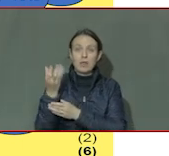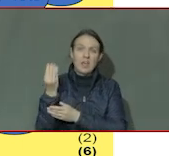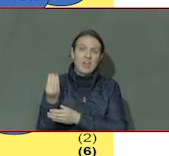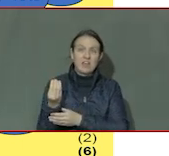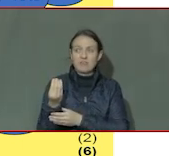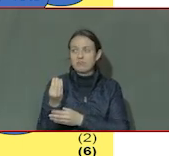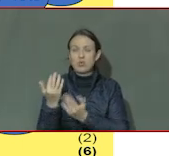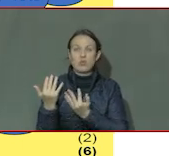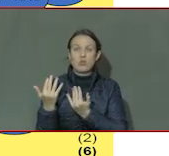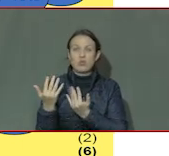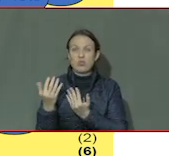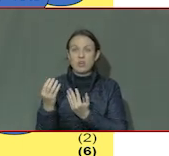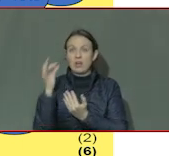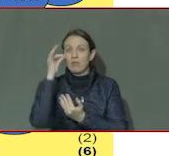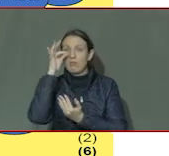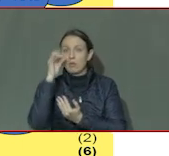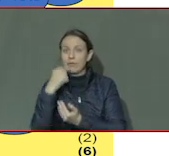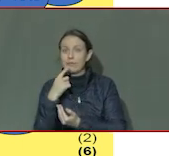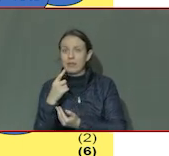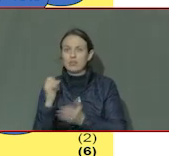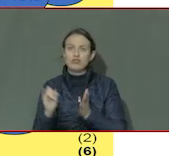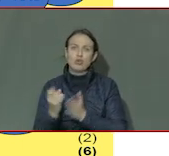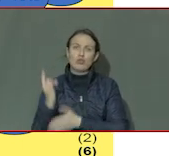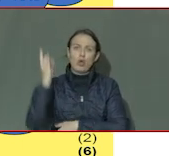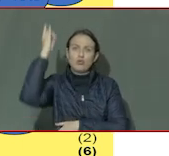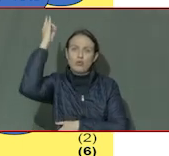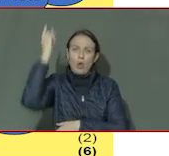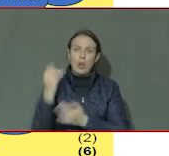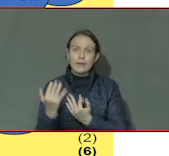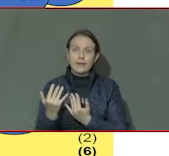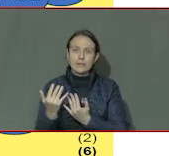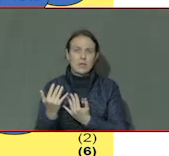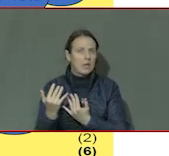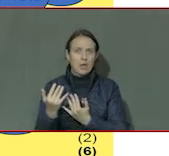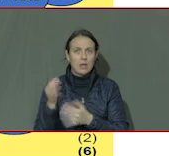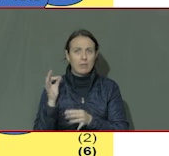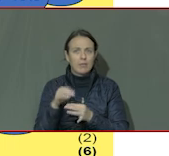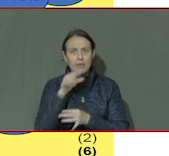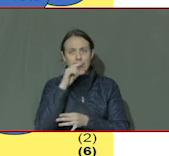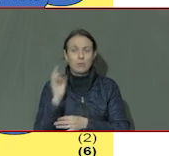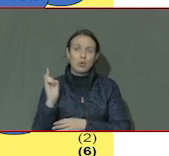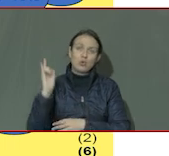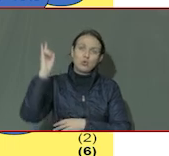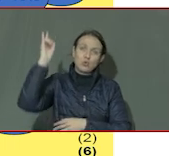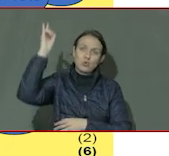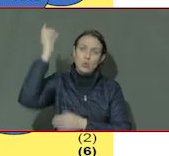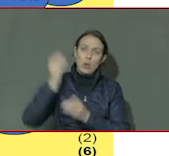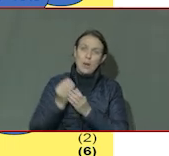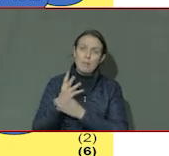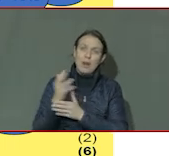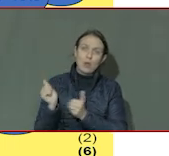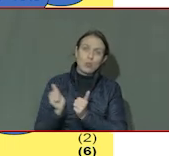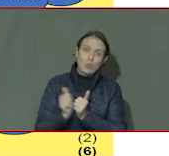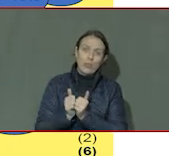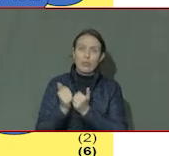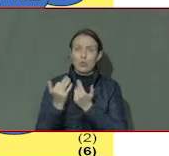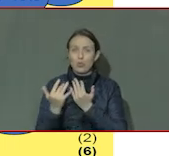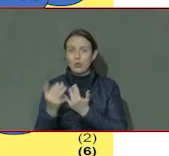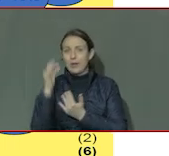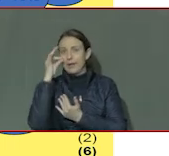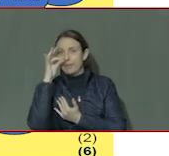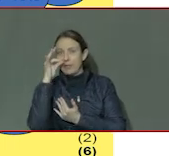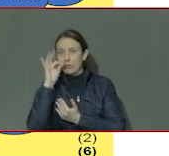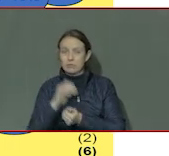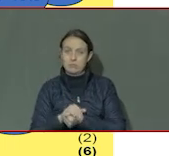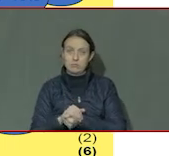flowers, you cannot just say tall and green. It must be a tall plant with green flowers, not just